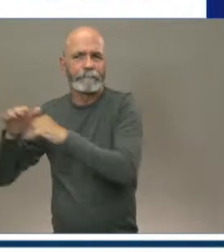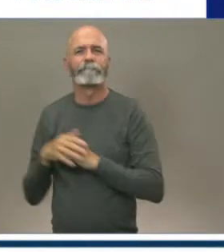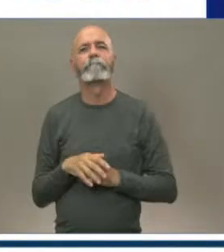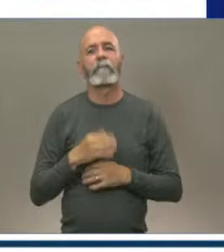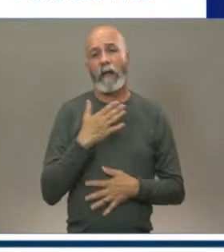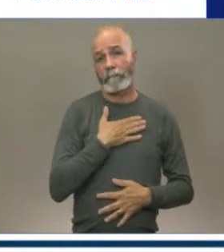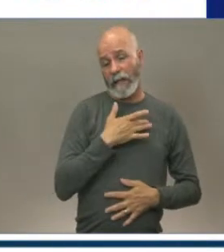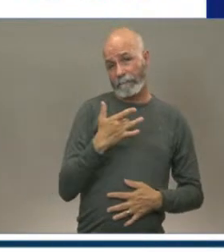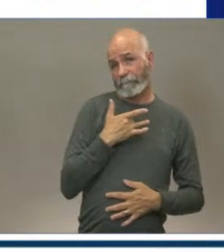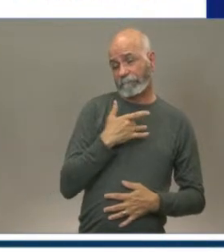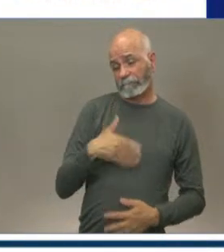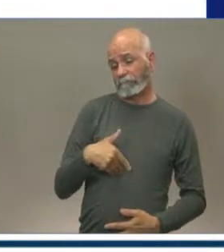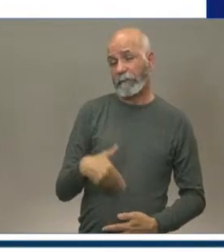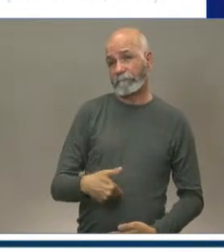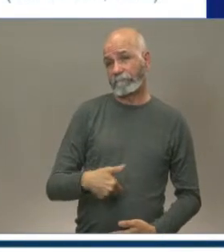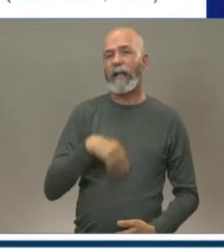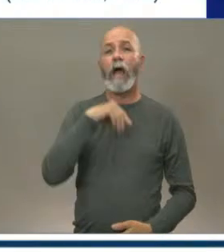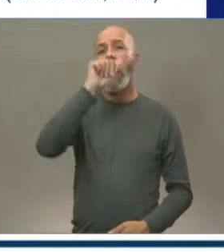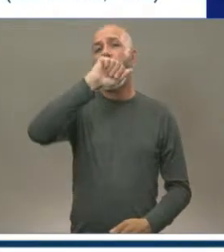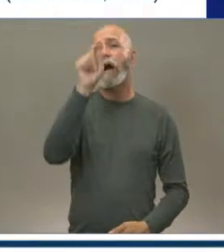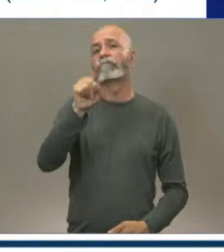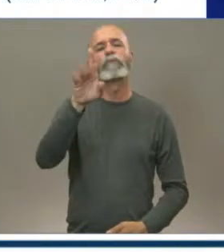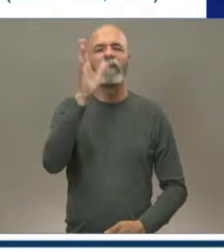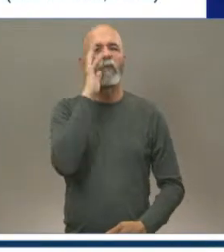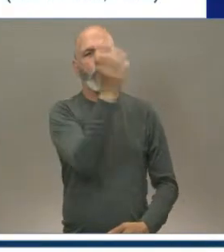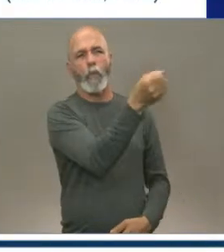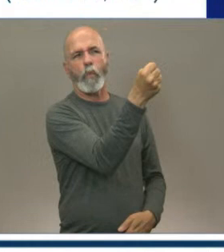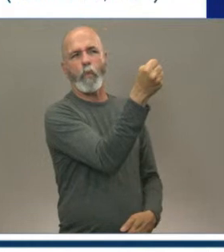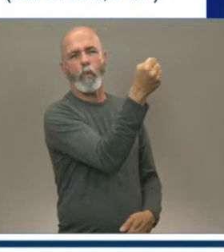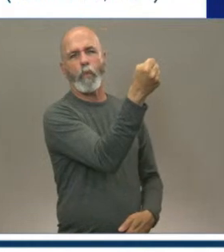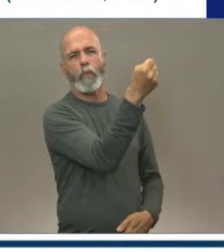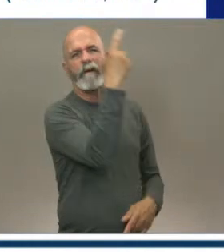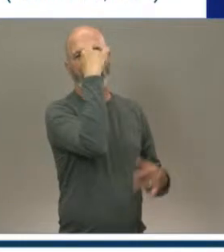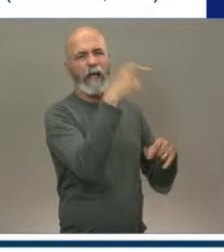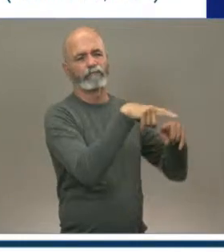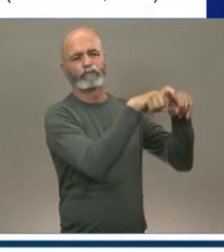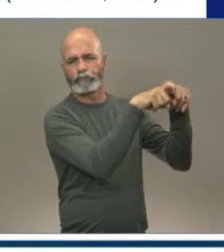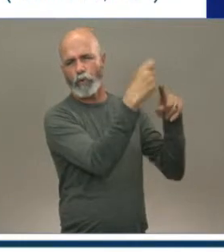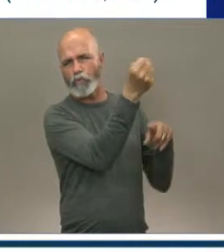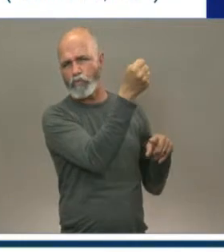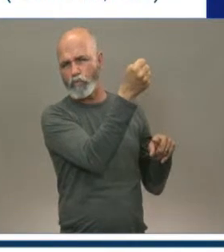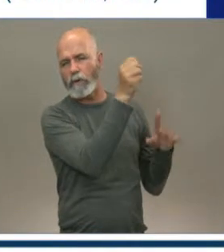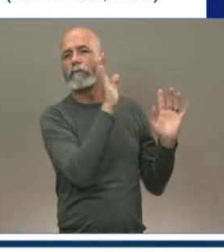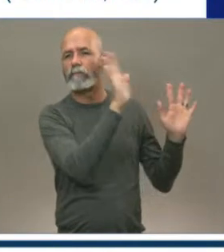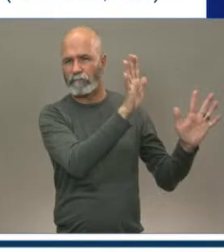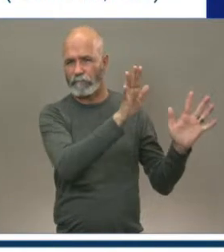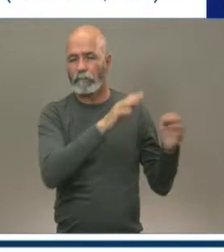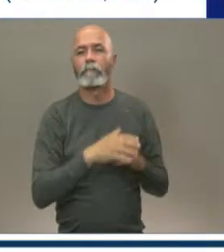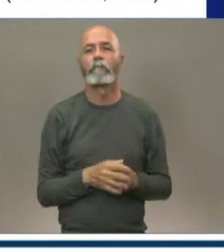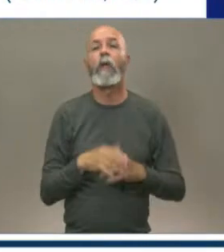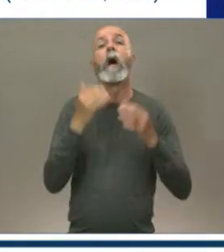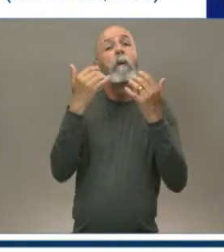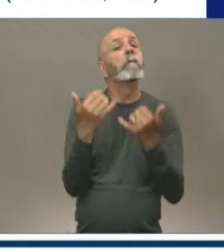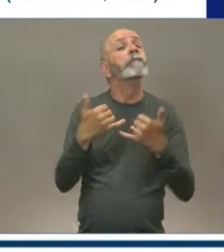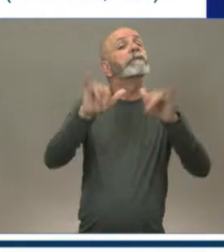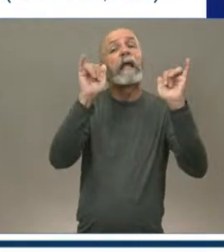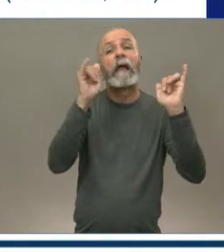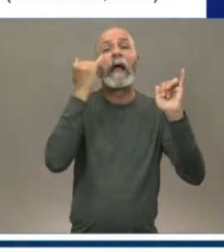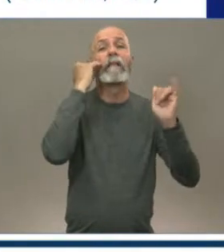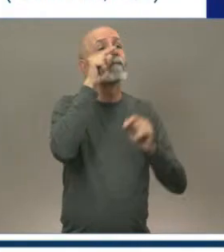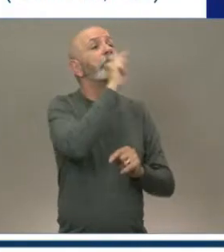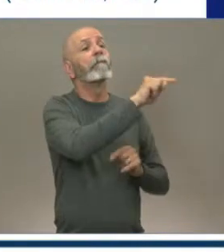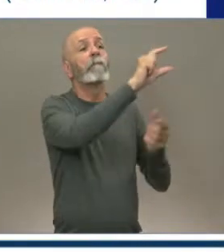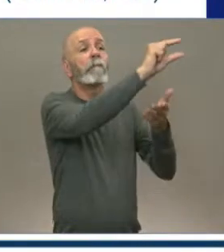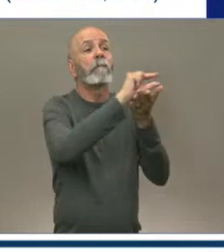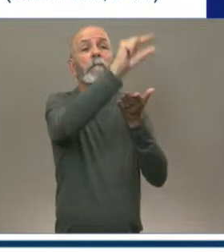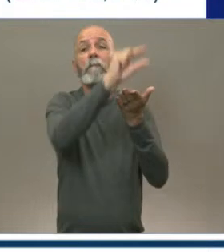will not take us off course, to be clear. Our vaccine program continues to roll out on schedule. And it's my hope that we'll